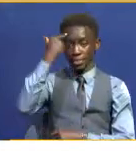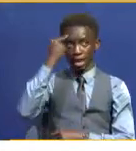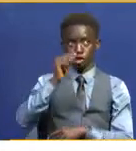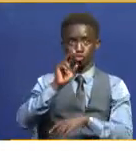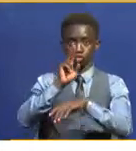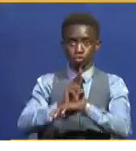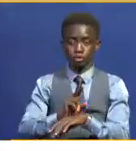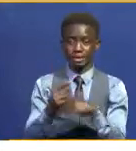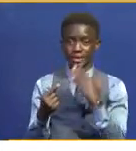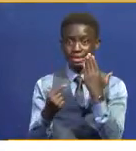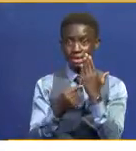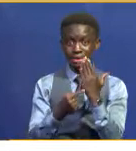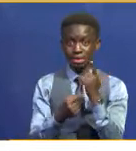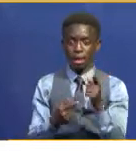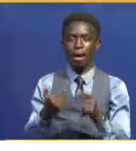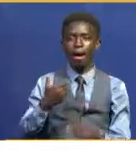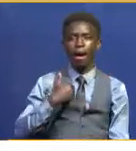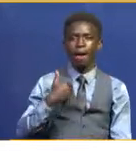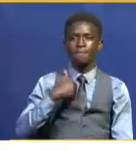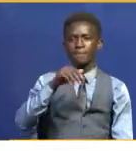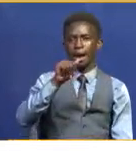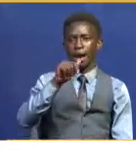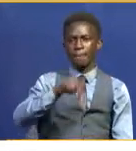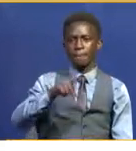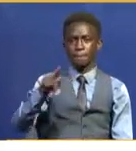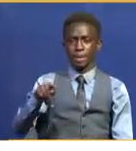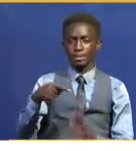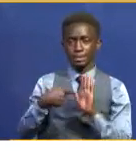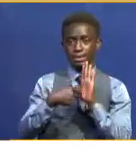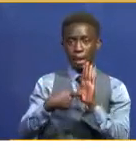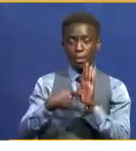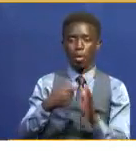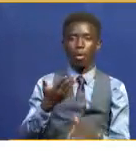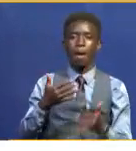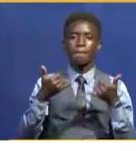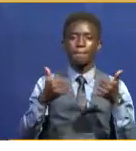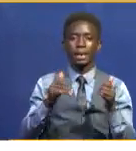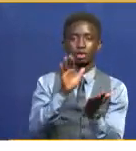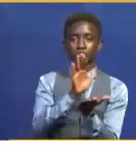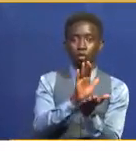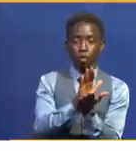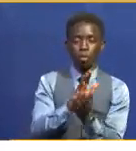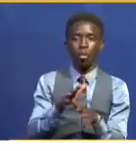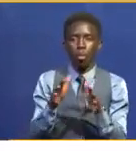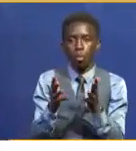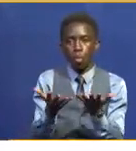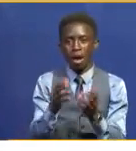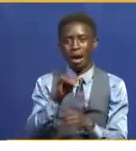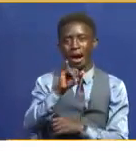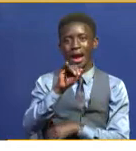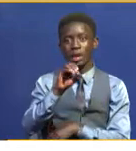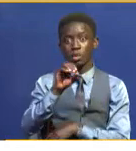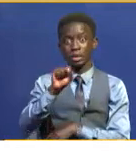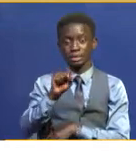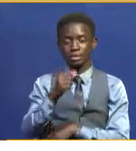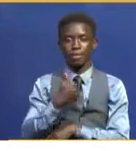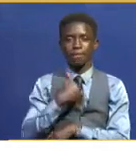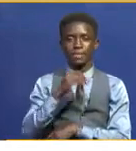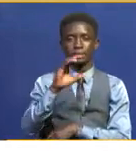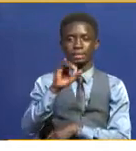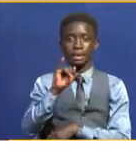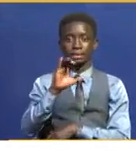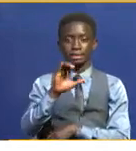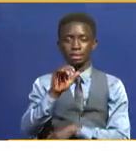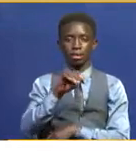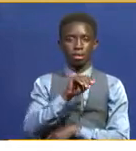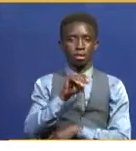technology, there's an application, for instance, on the Play Store or on the iOS Store. Mm-hmm. It's called the CIC Asset